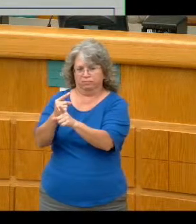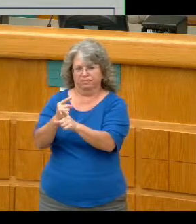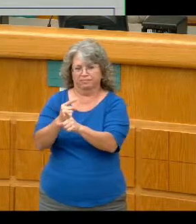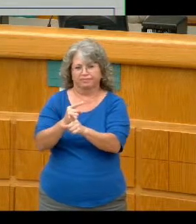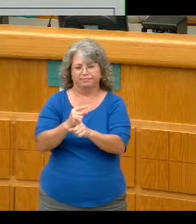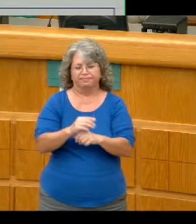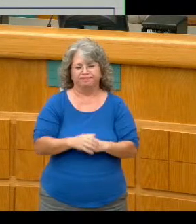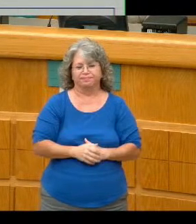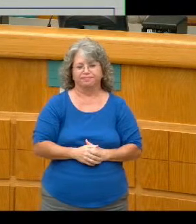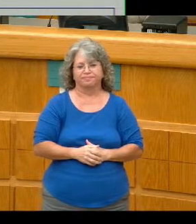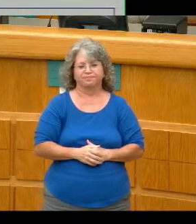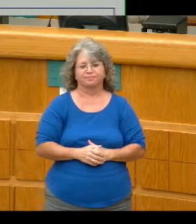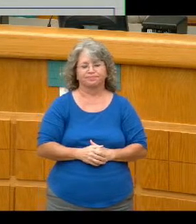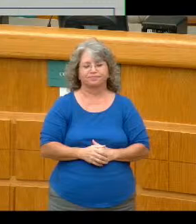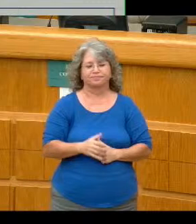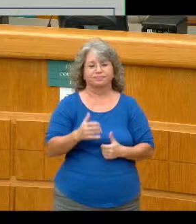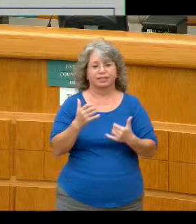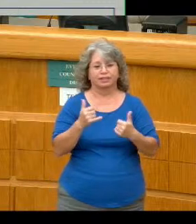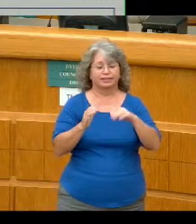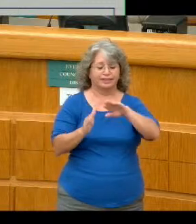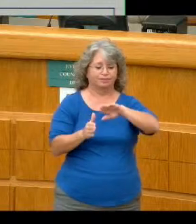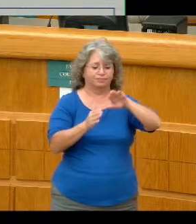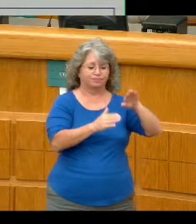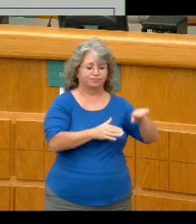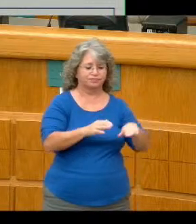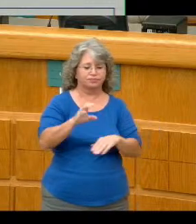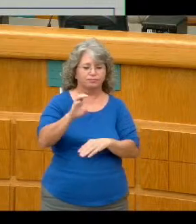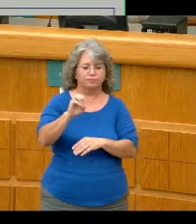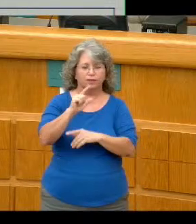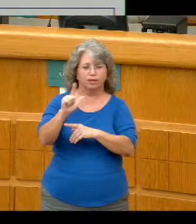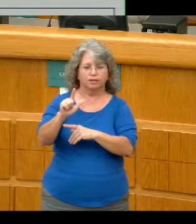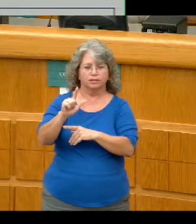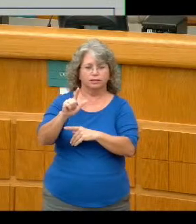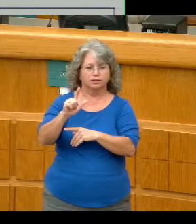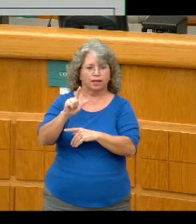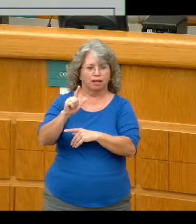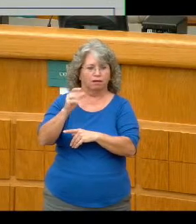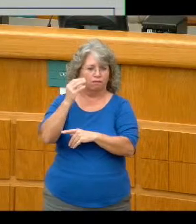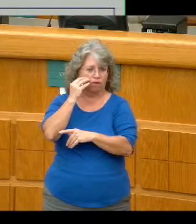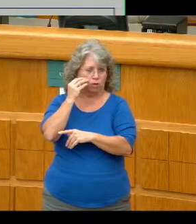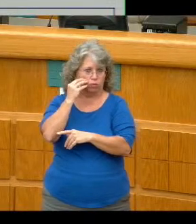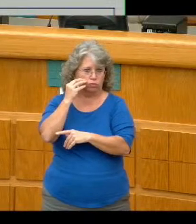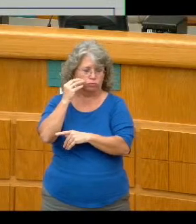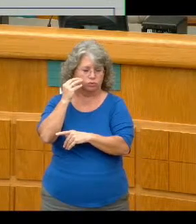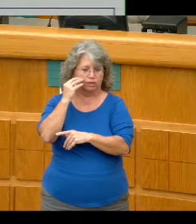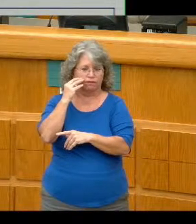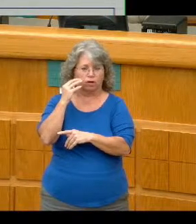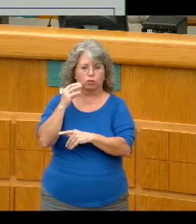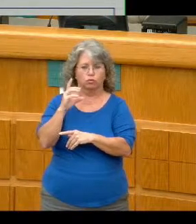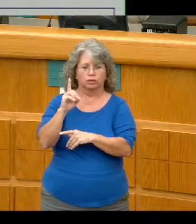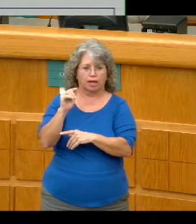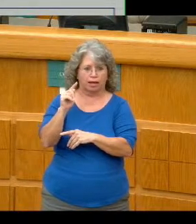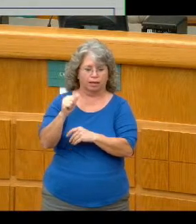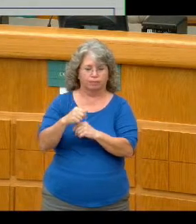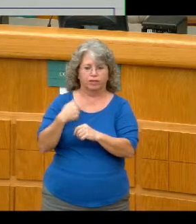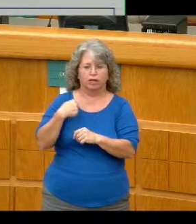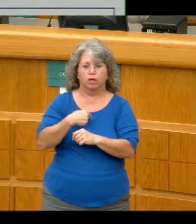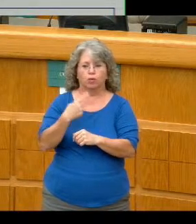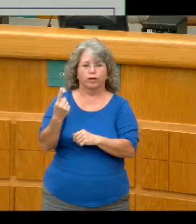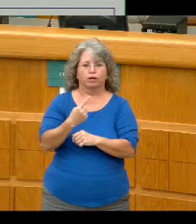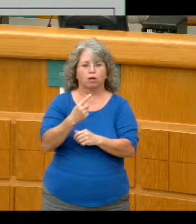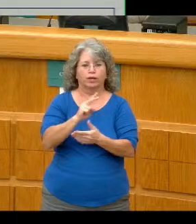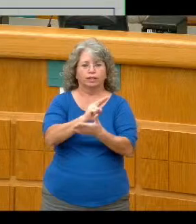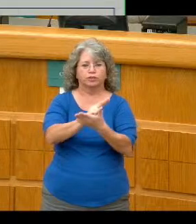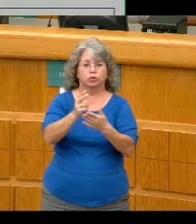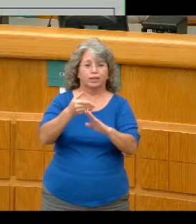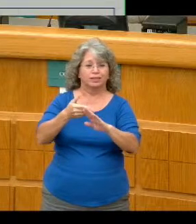continue. All right, moving on to cell phones. We talk about cell phones because they tell us what's happening now. We're